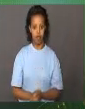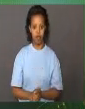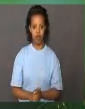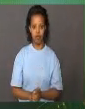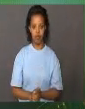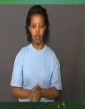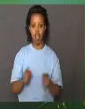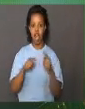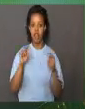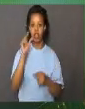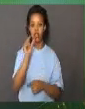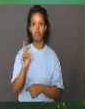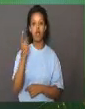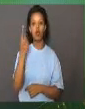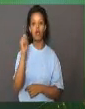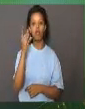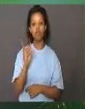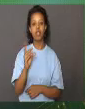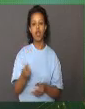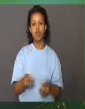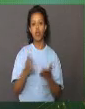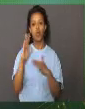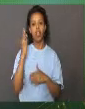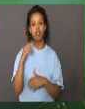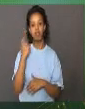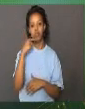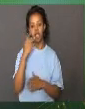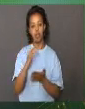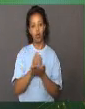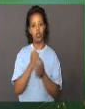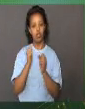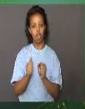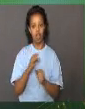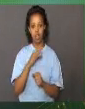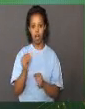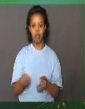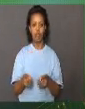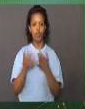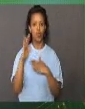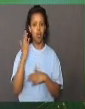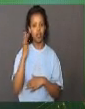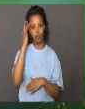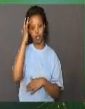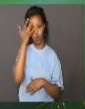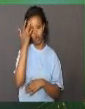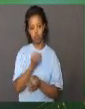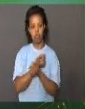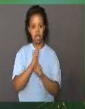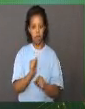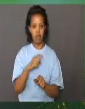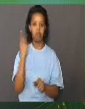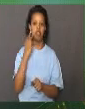Antibiotics are used in many forms and to treat many different